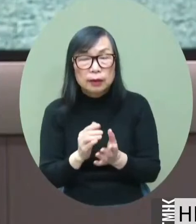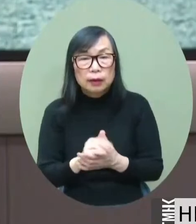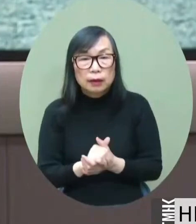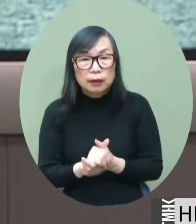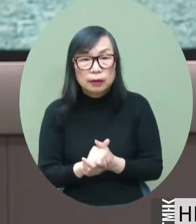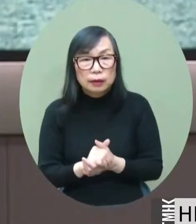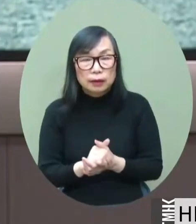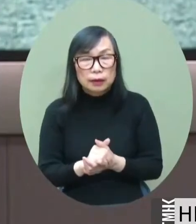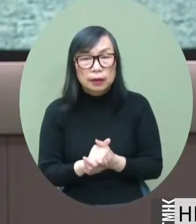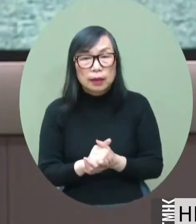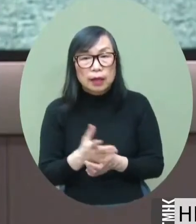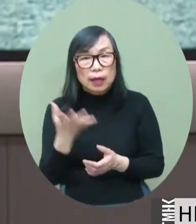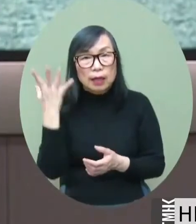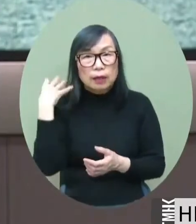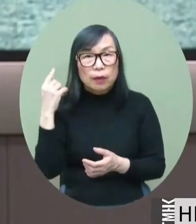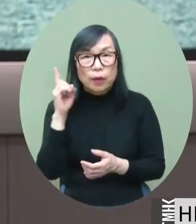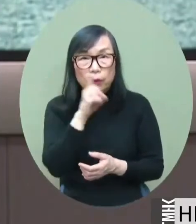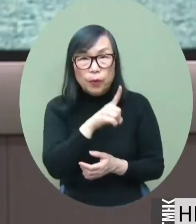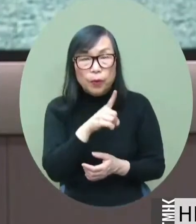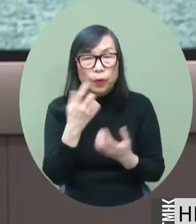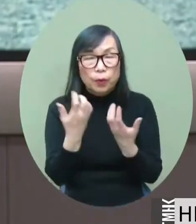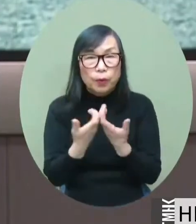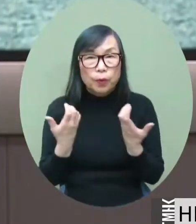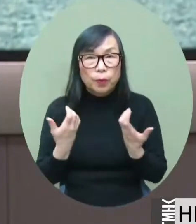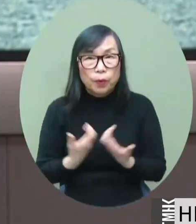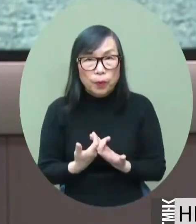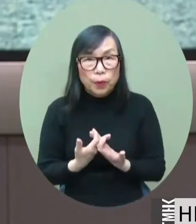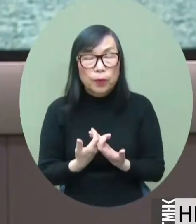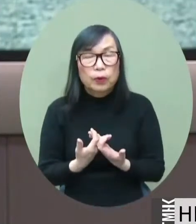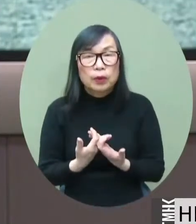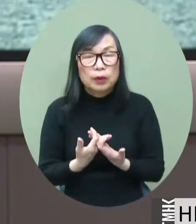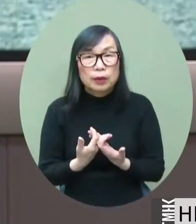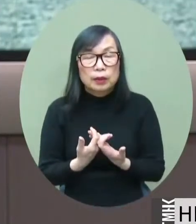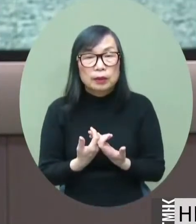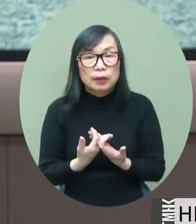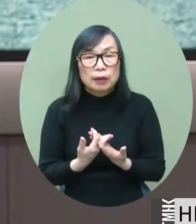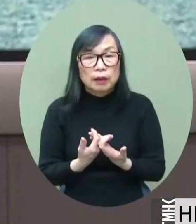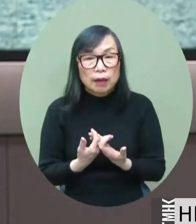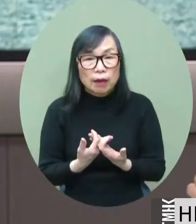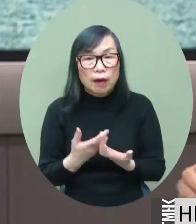in this wave. In the past week or so,